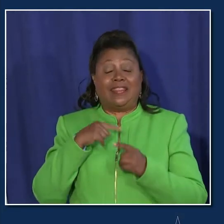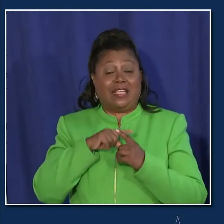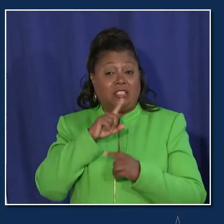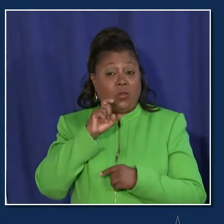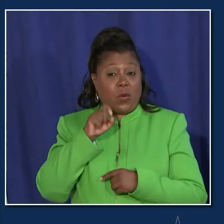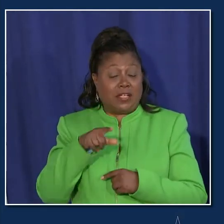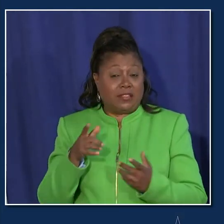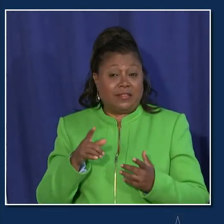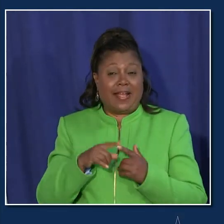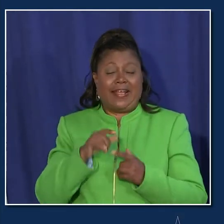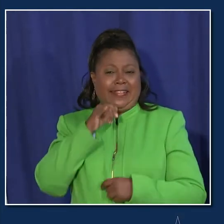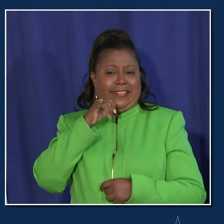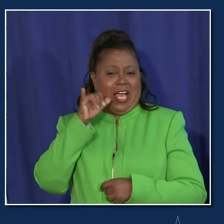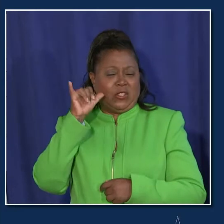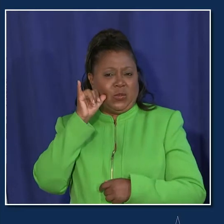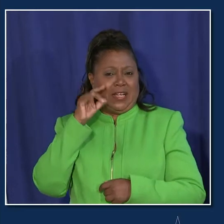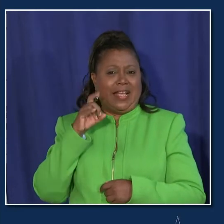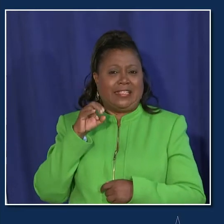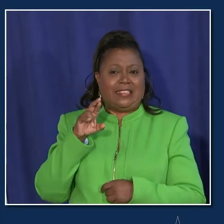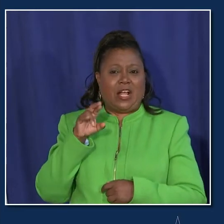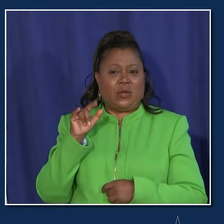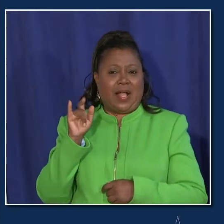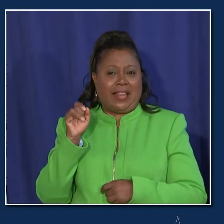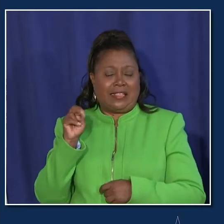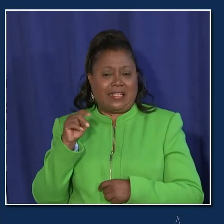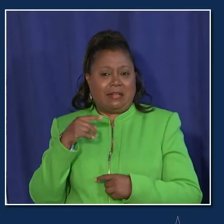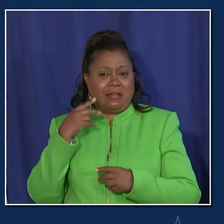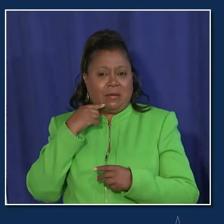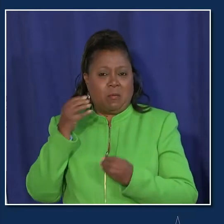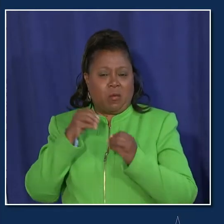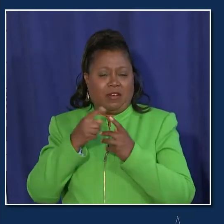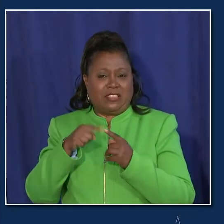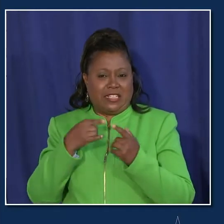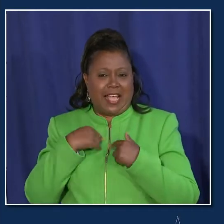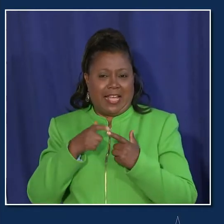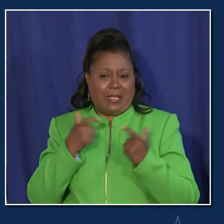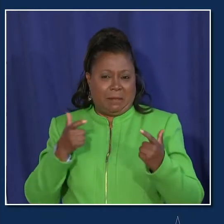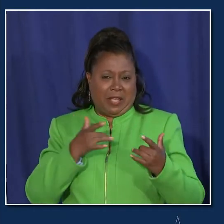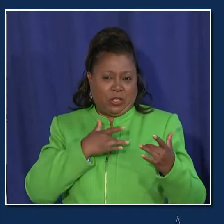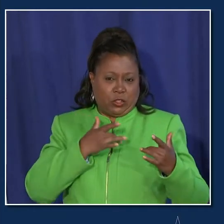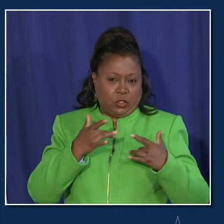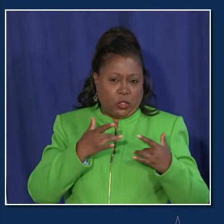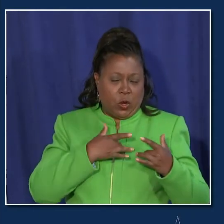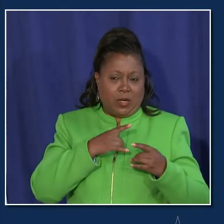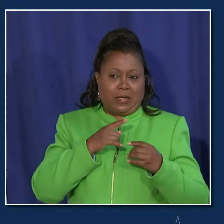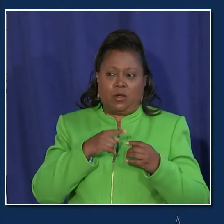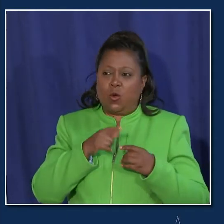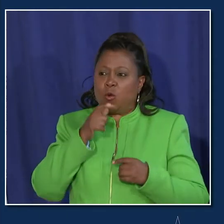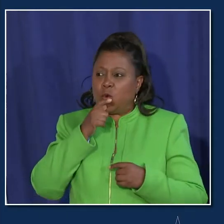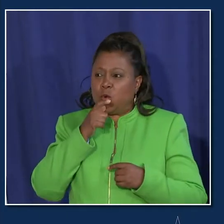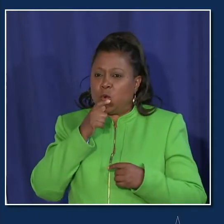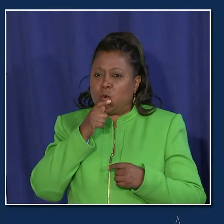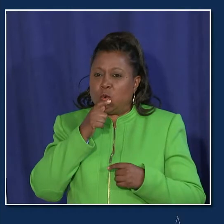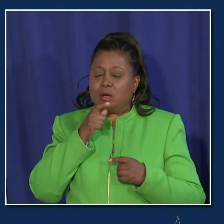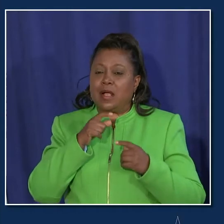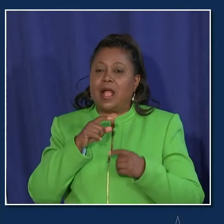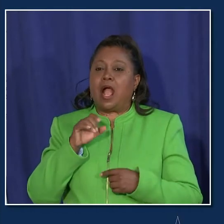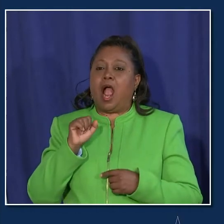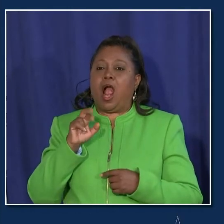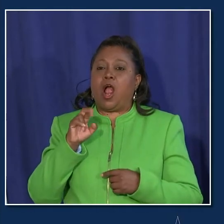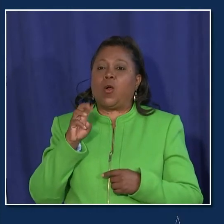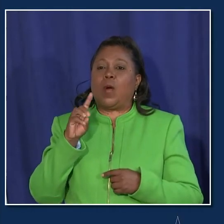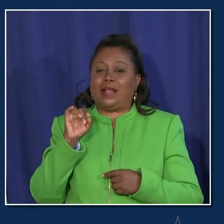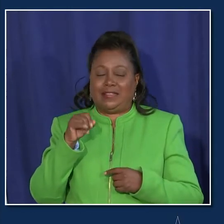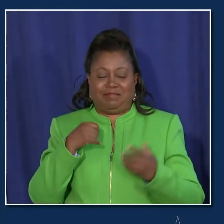question, yesterday, Dr. Allison Arwady mentioned that she has a big concern about I'm sorry, who? Arwady.